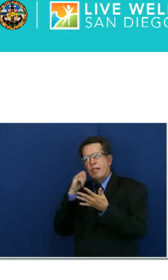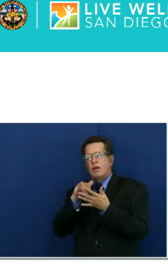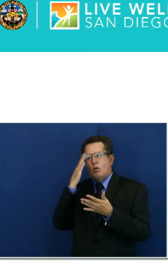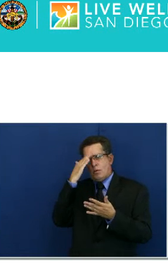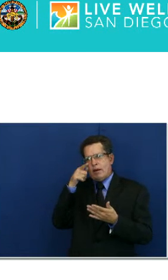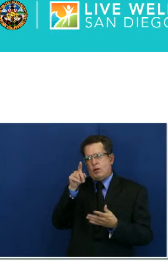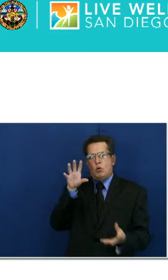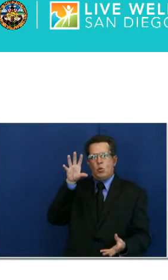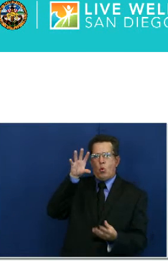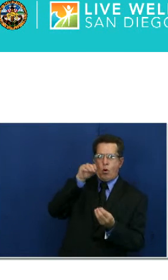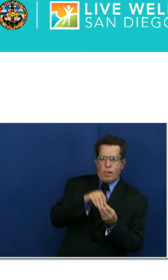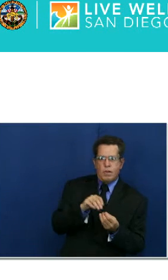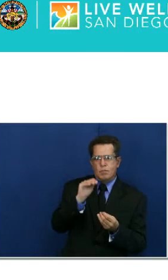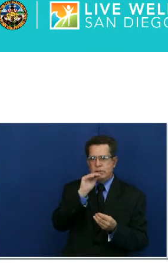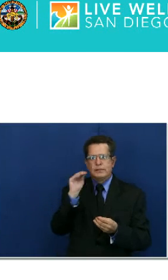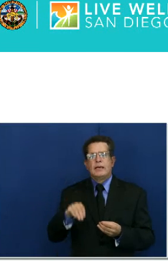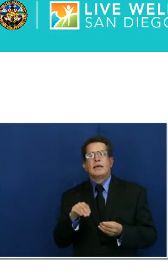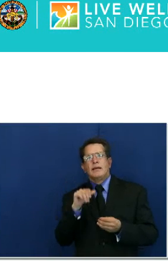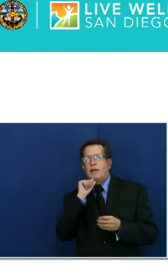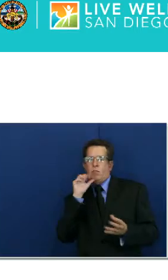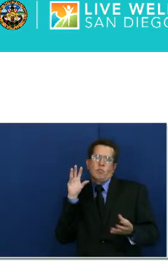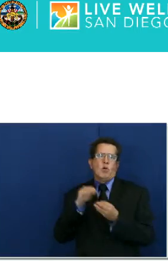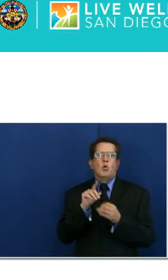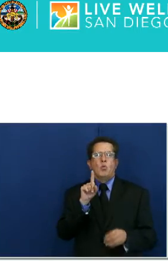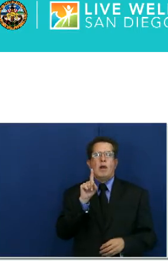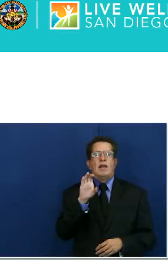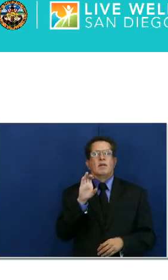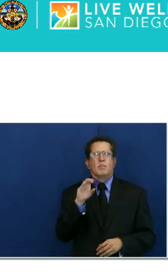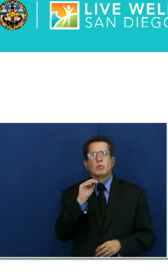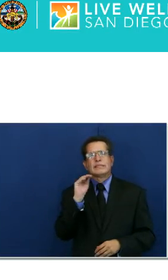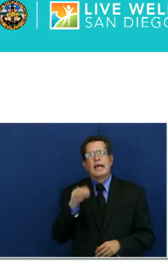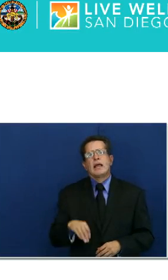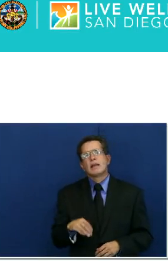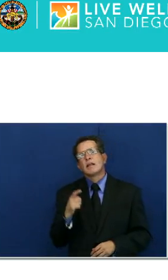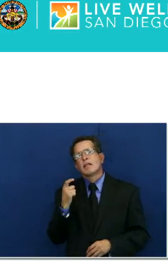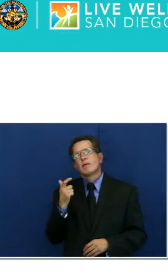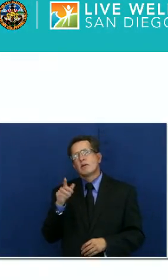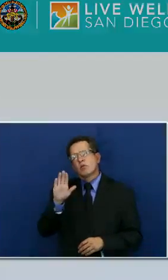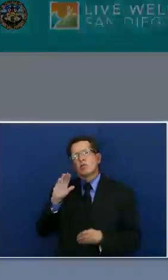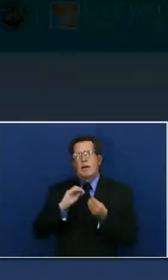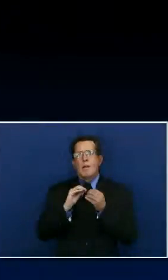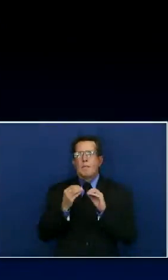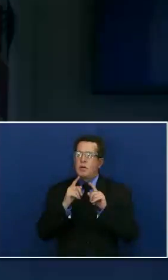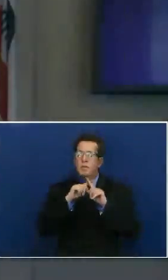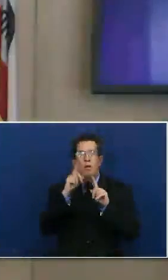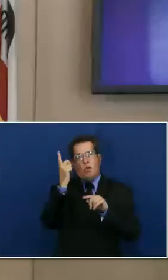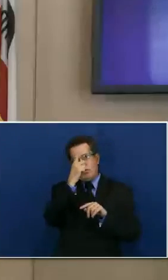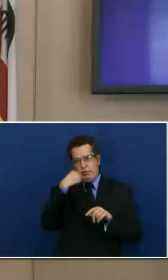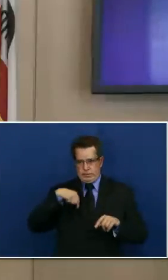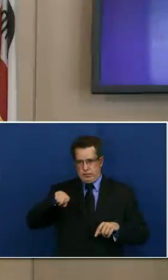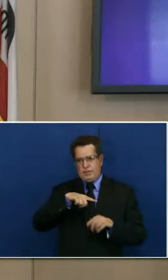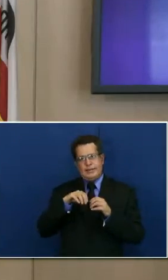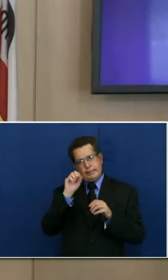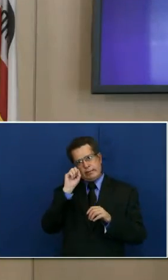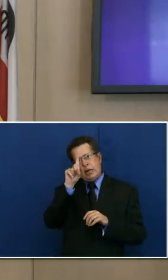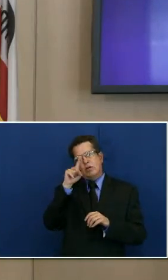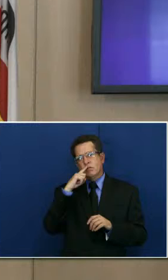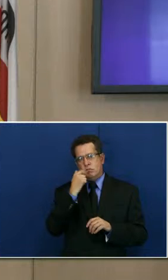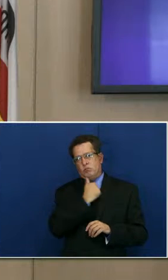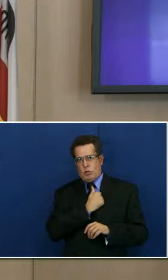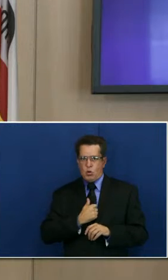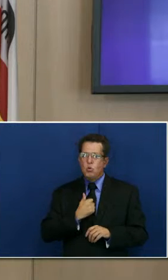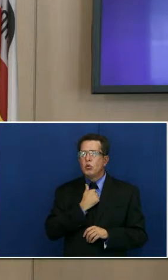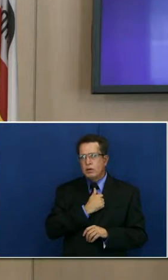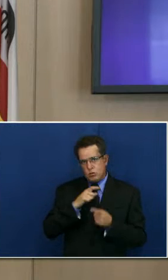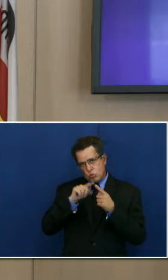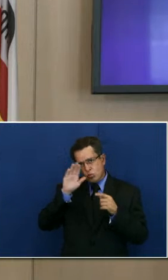do not equal to 100%. So as always, the County of San Diego would like to extend its sincerest